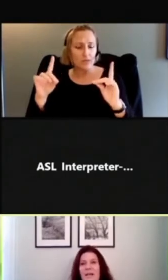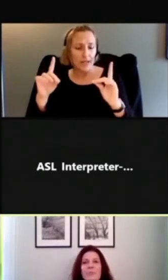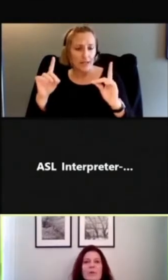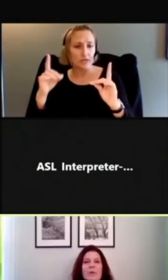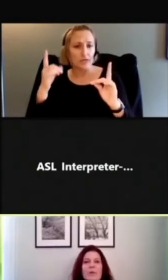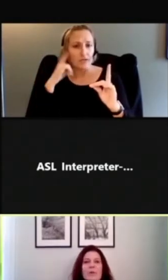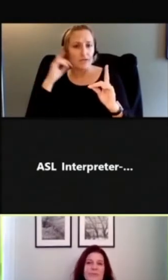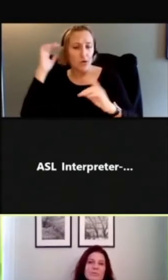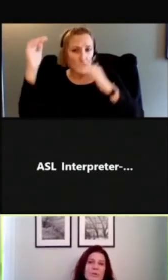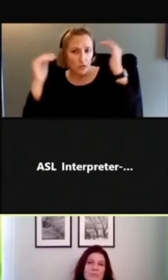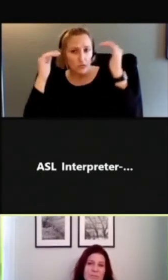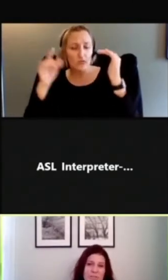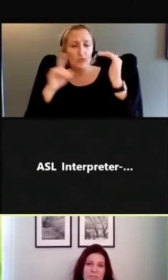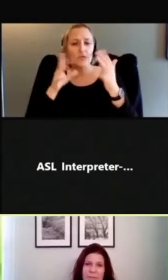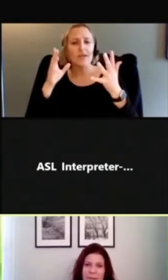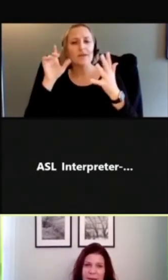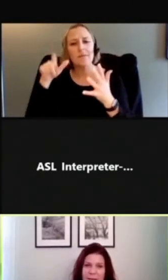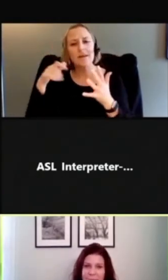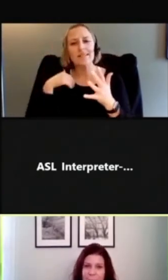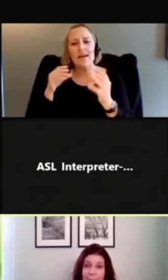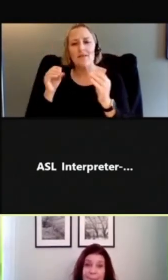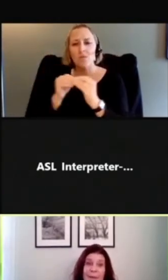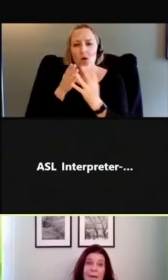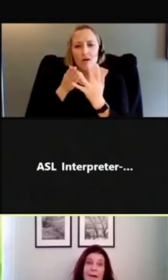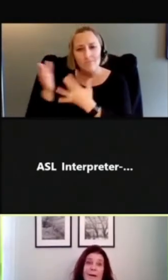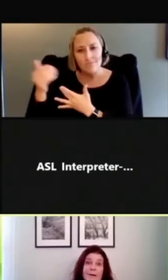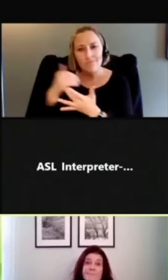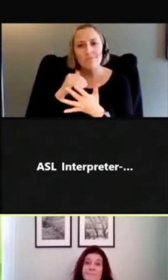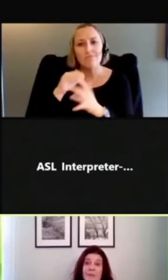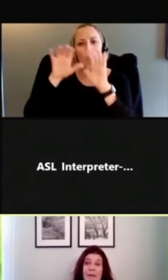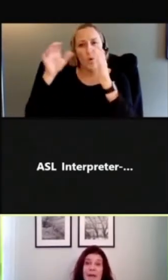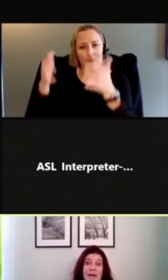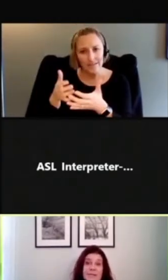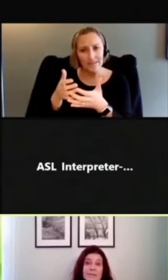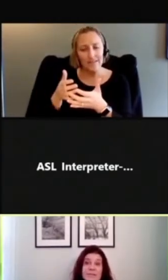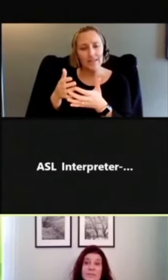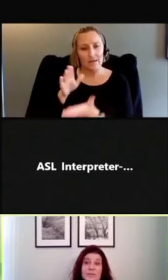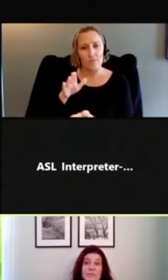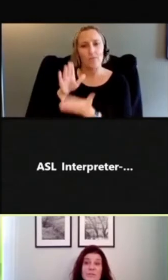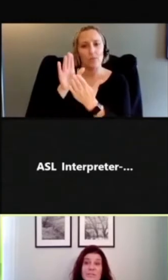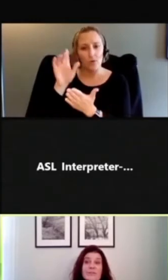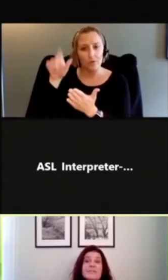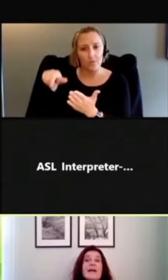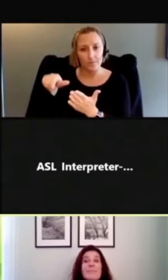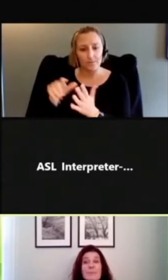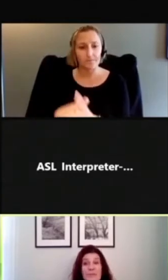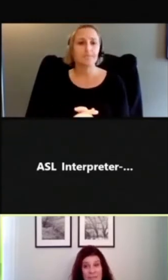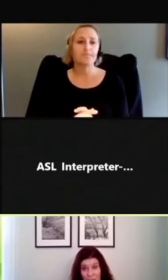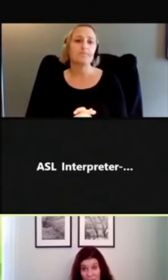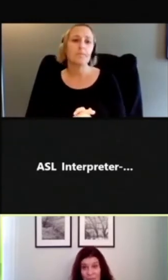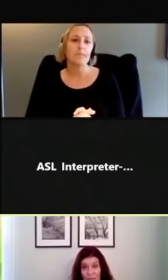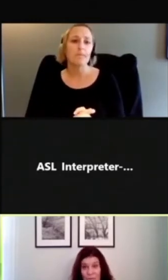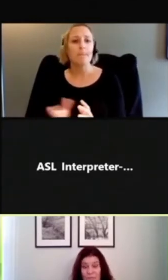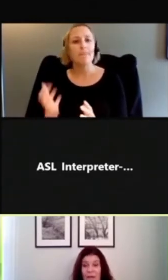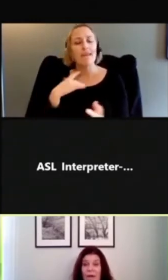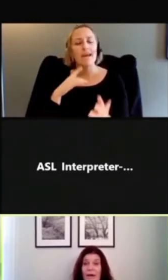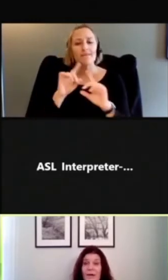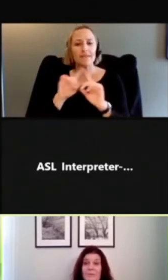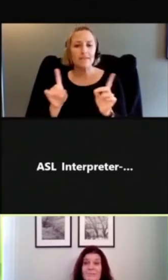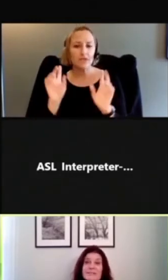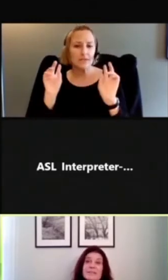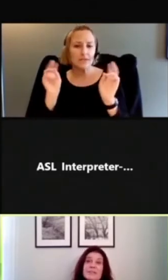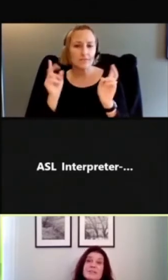holistic, comprehensive approach to doing that. And so there's different topics that you can